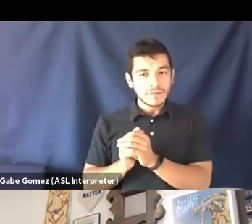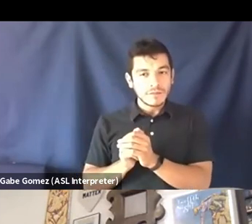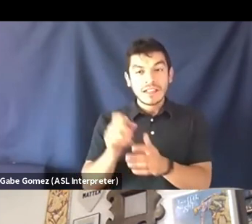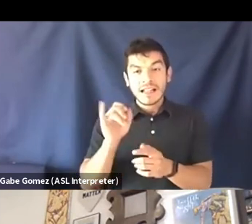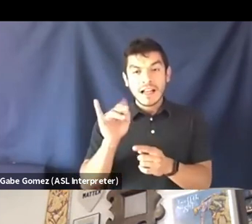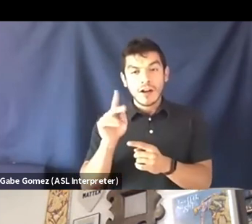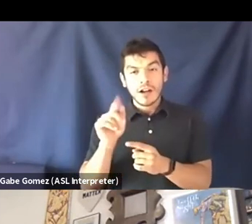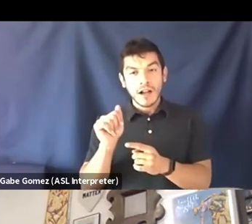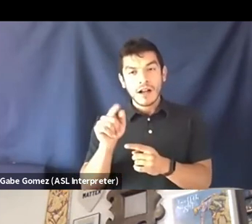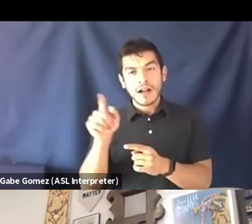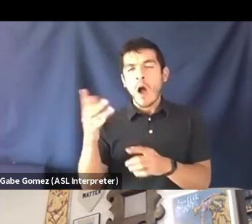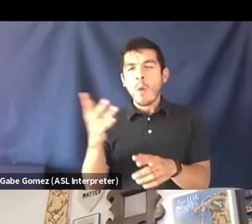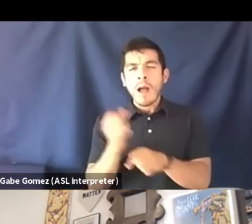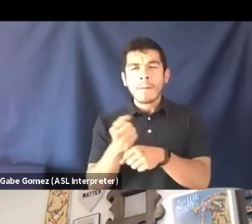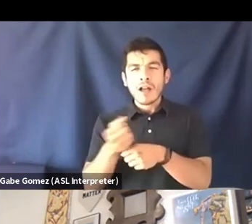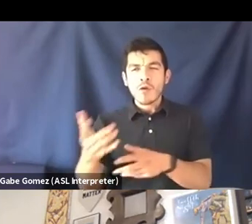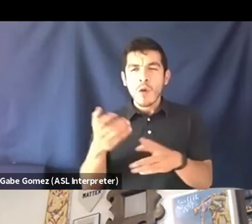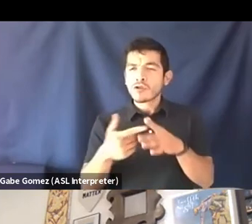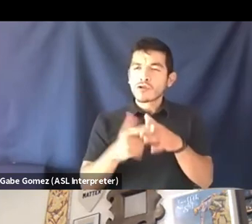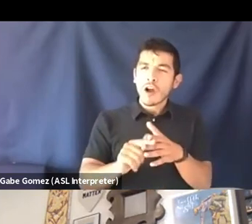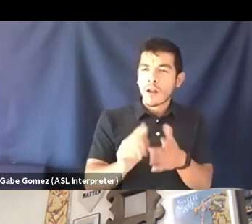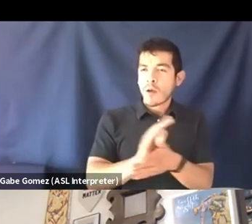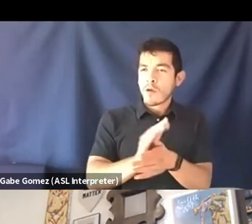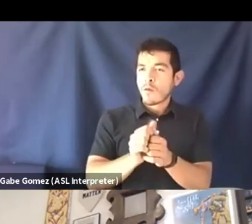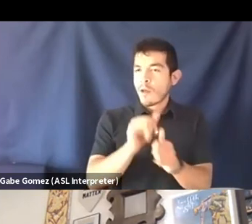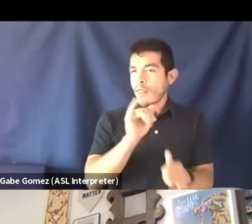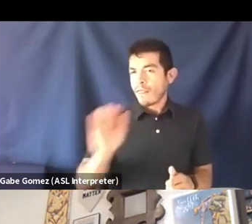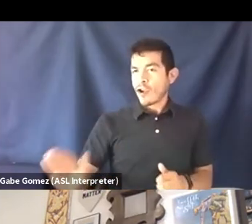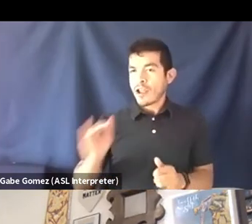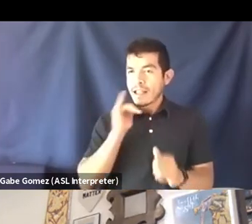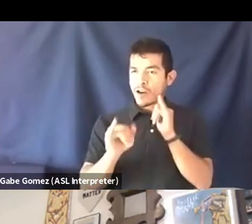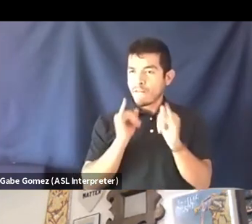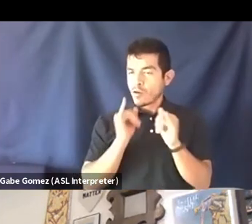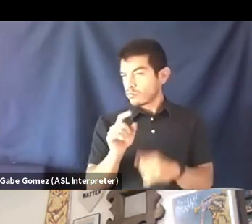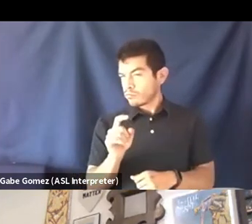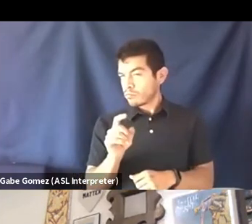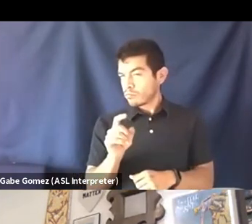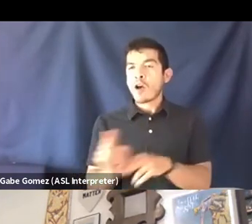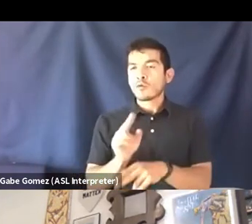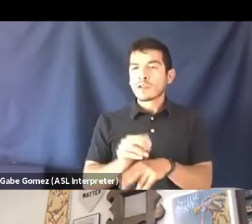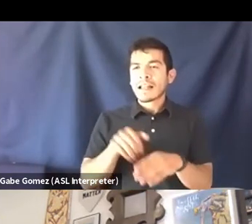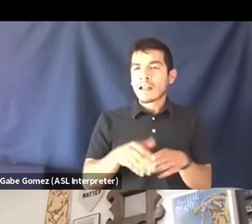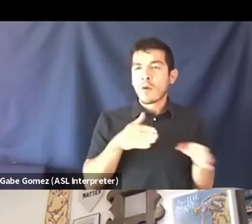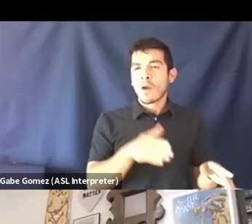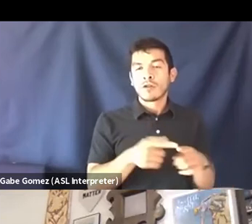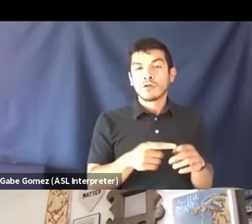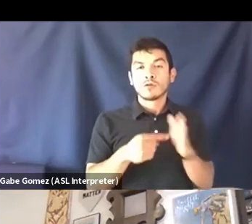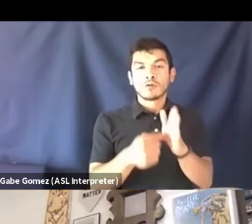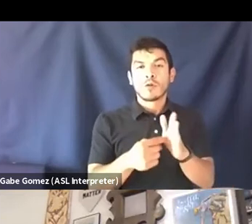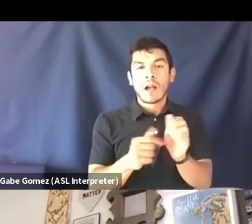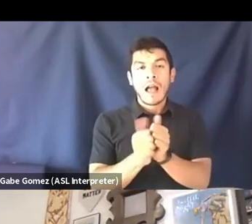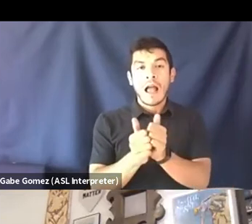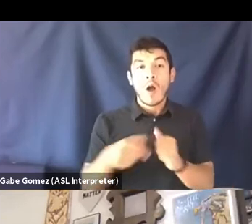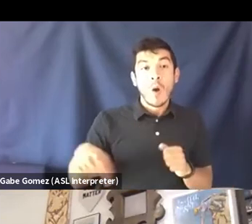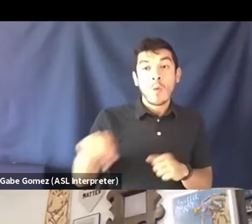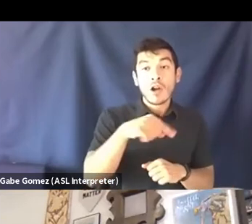to open the film with that interview and utilize it in a way to show how we're